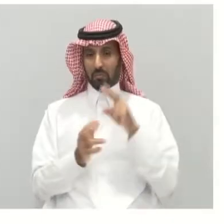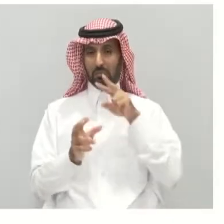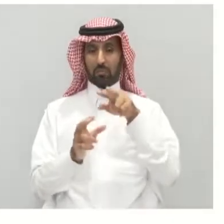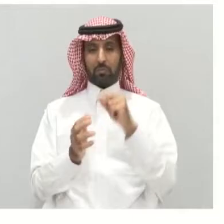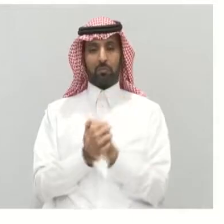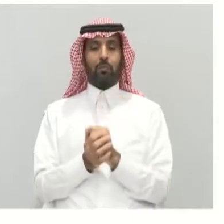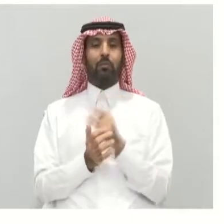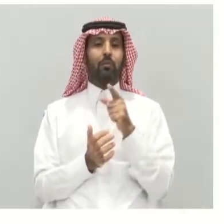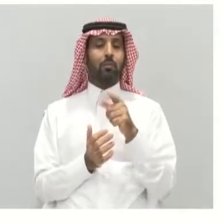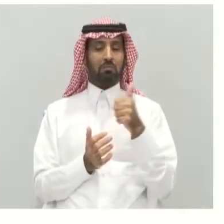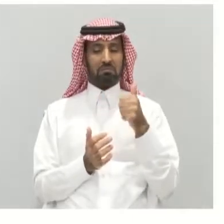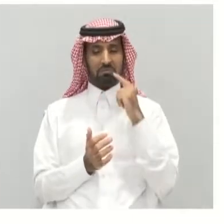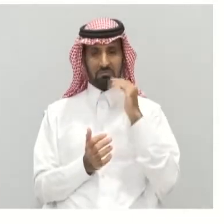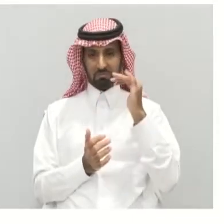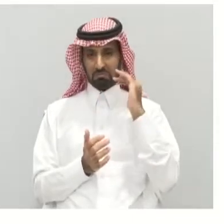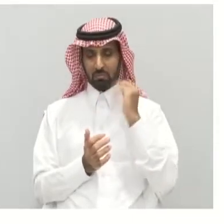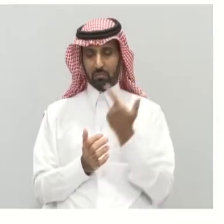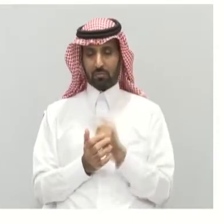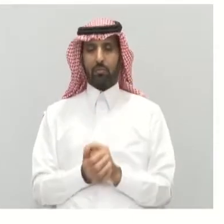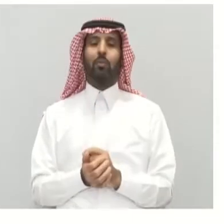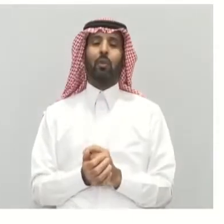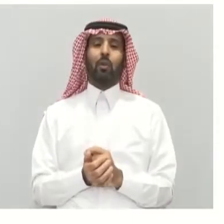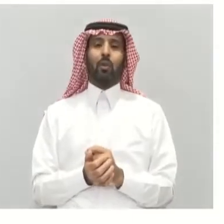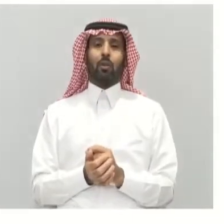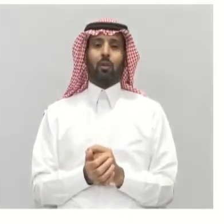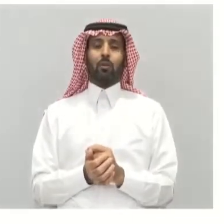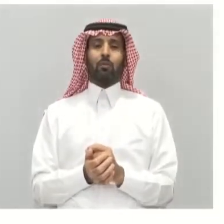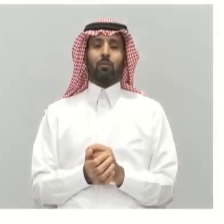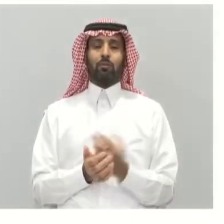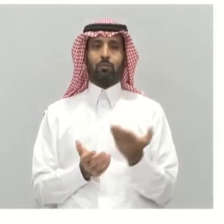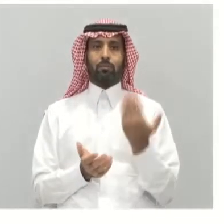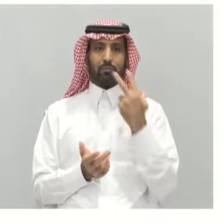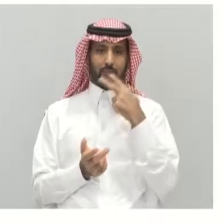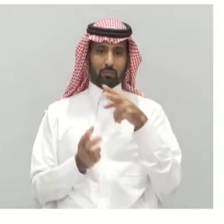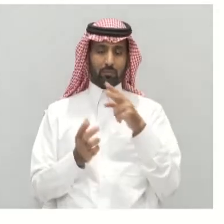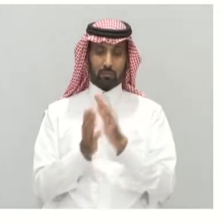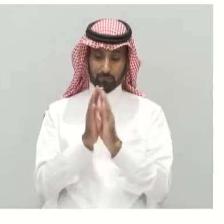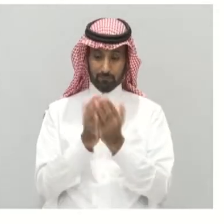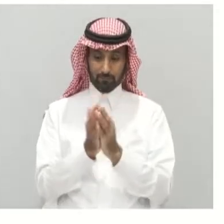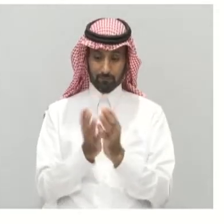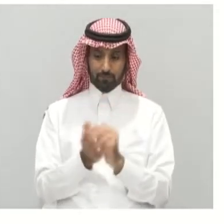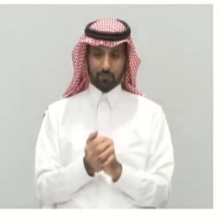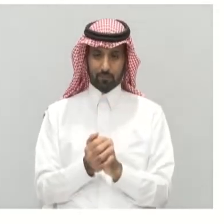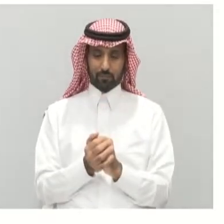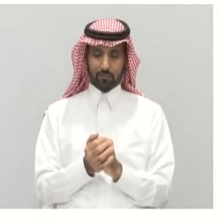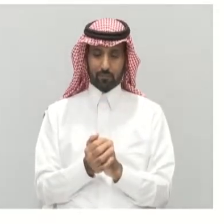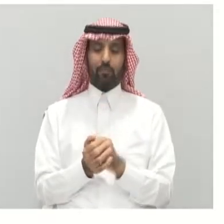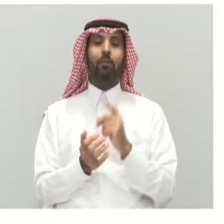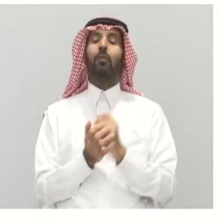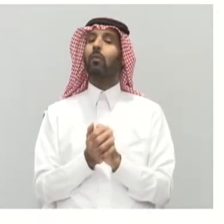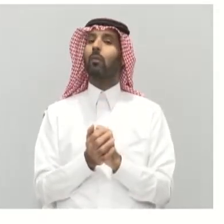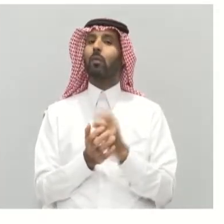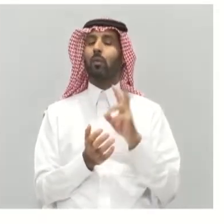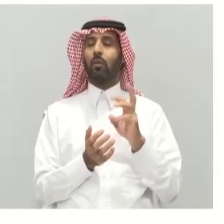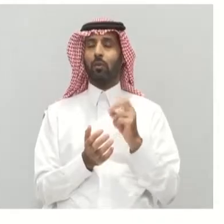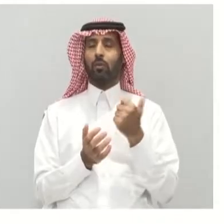answers. Your answers were much better than these. So let's look at your book, page